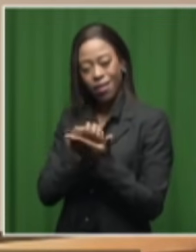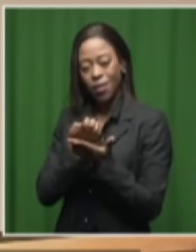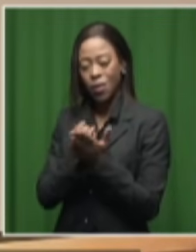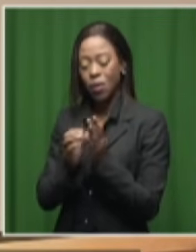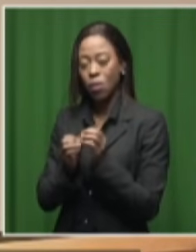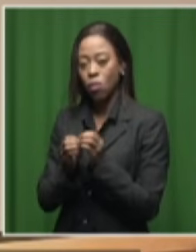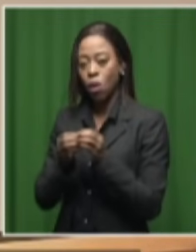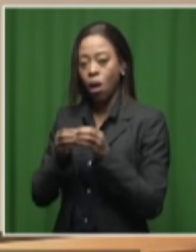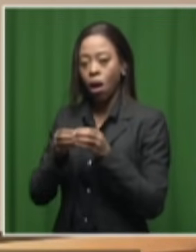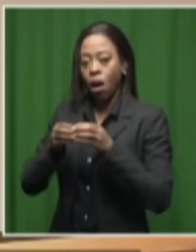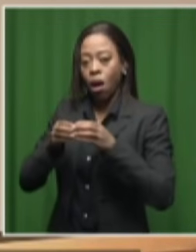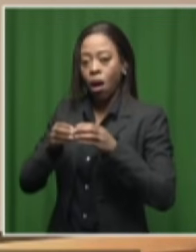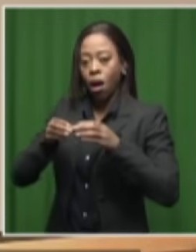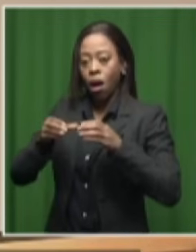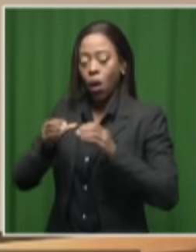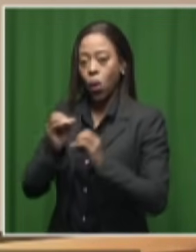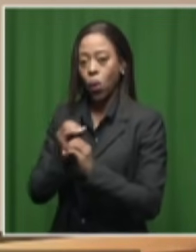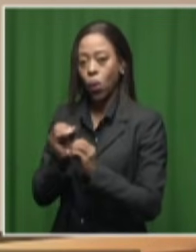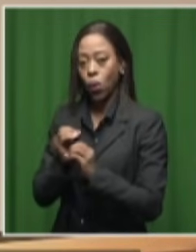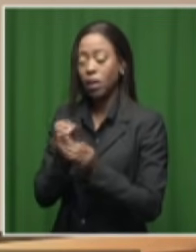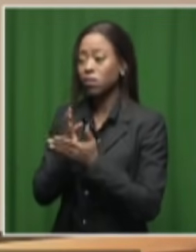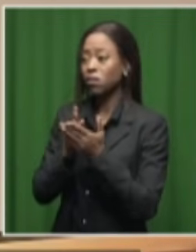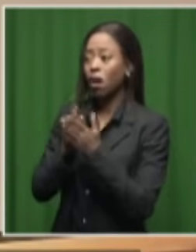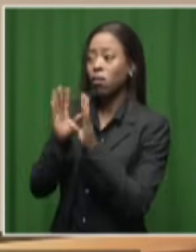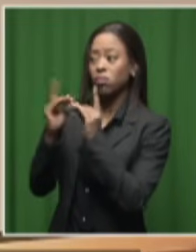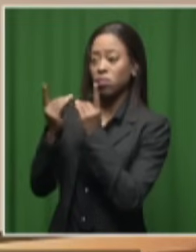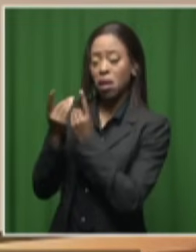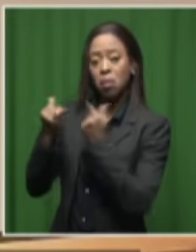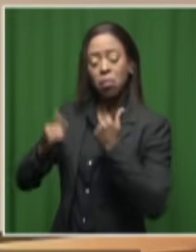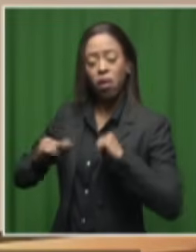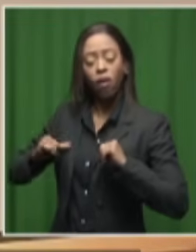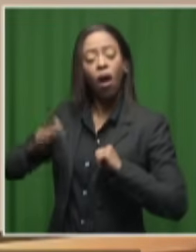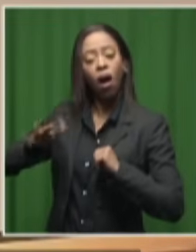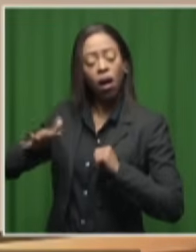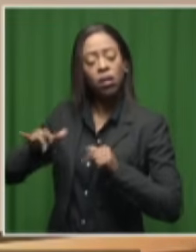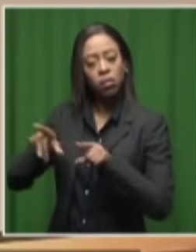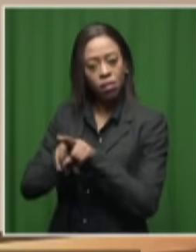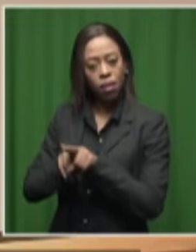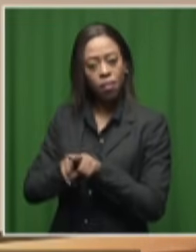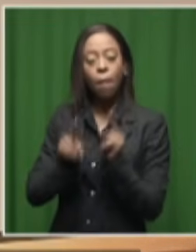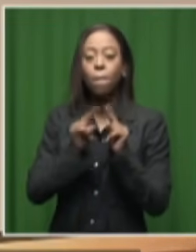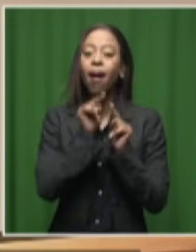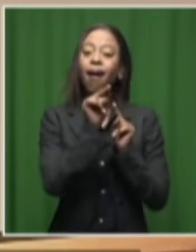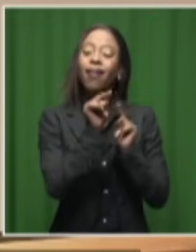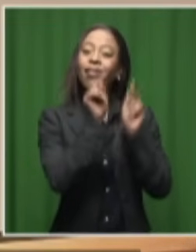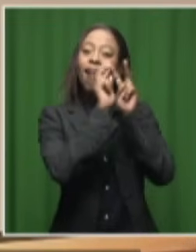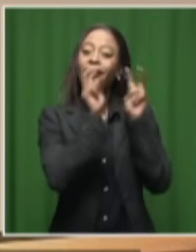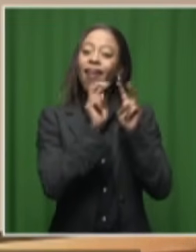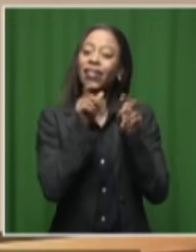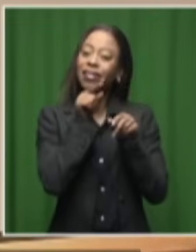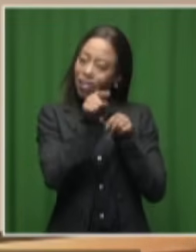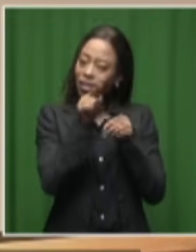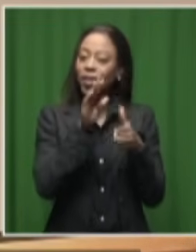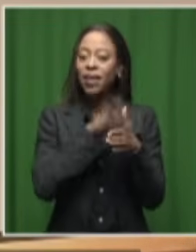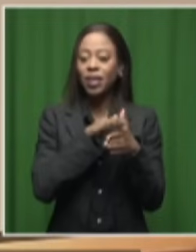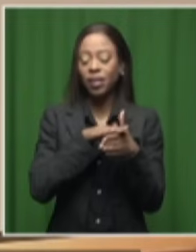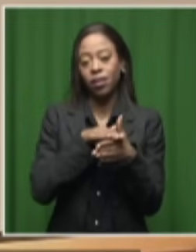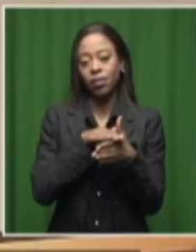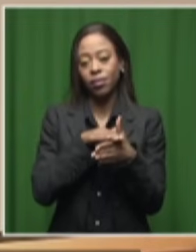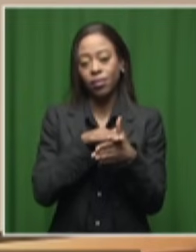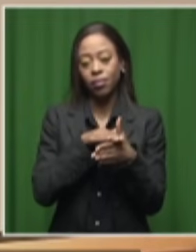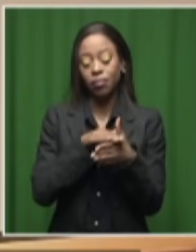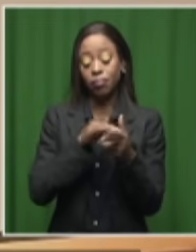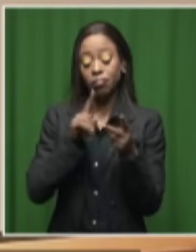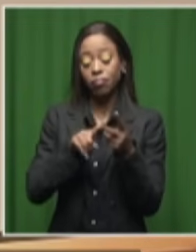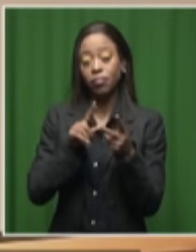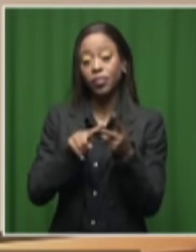factors, has not been performing very well. And I would argue is that electricity has been a major constraint. Added to that